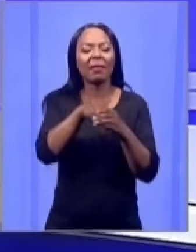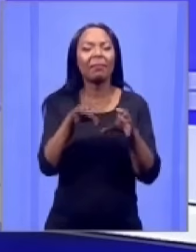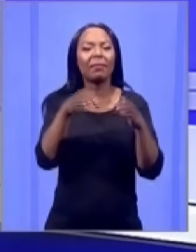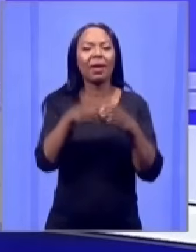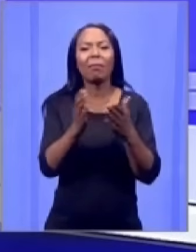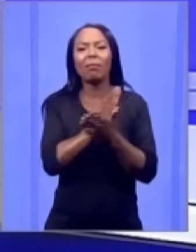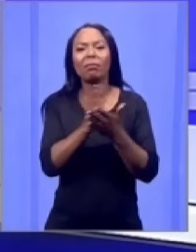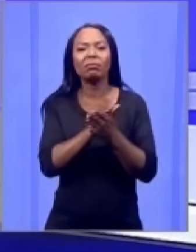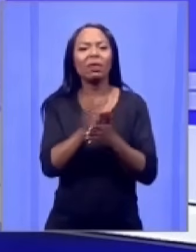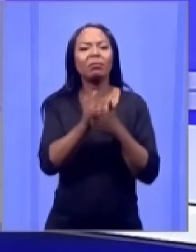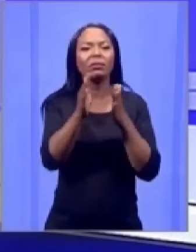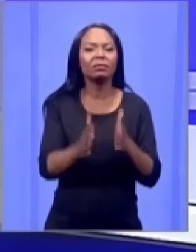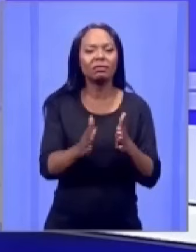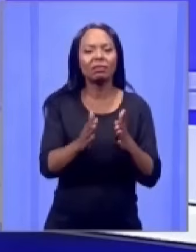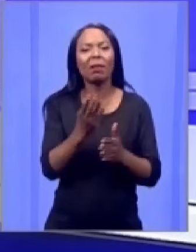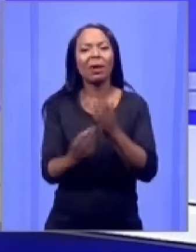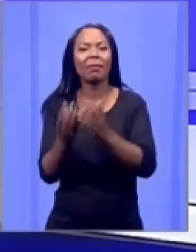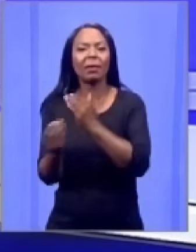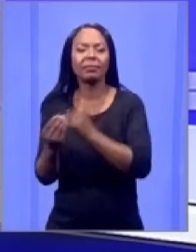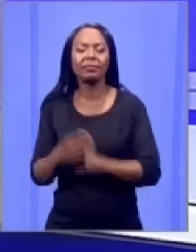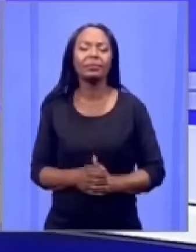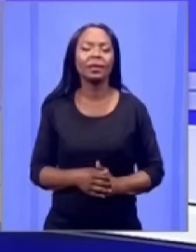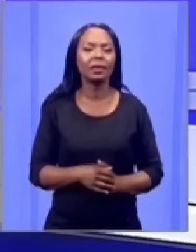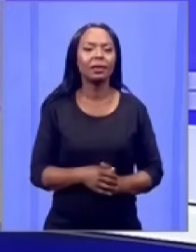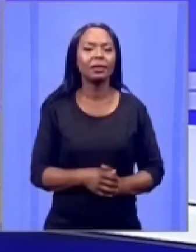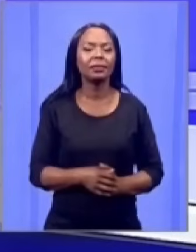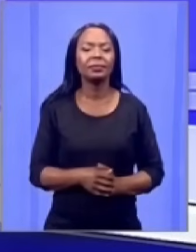ke baetapele pele ho dikgetho tsa naha tsa Isao.